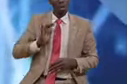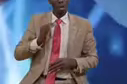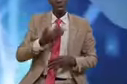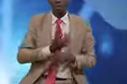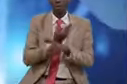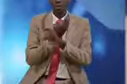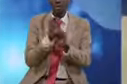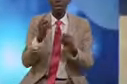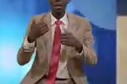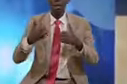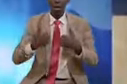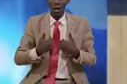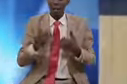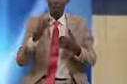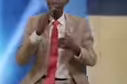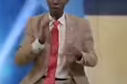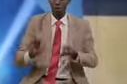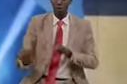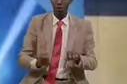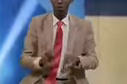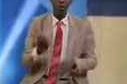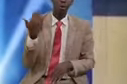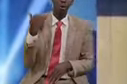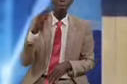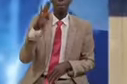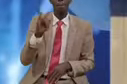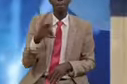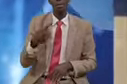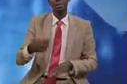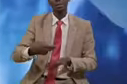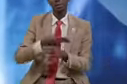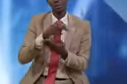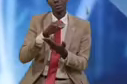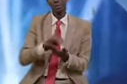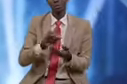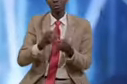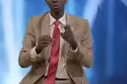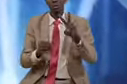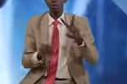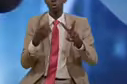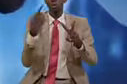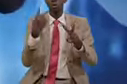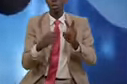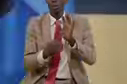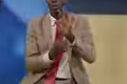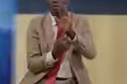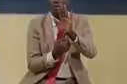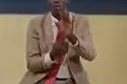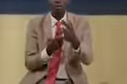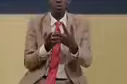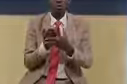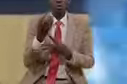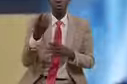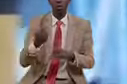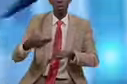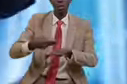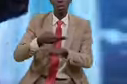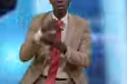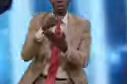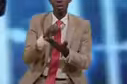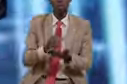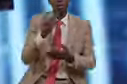done by the Lamb. Number two, the revelation through the lamp